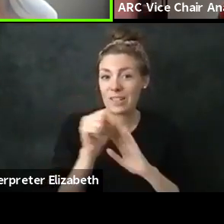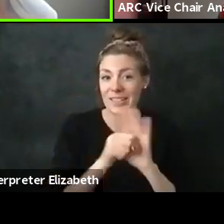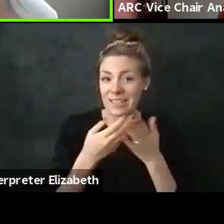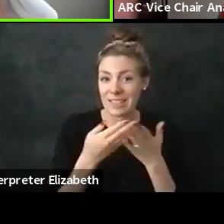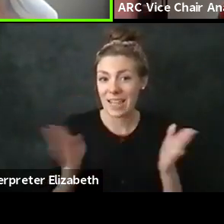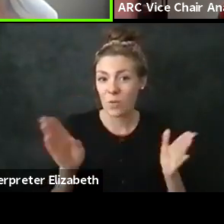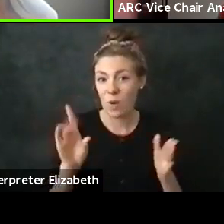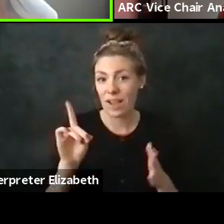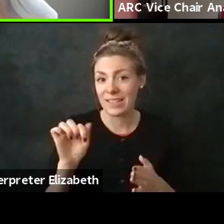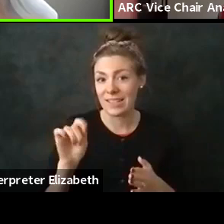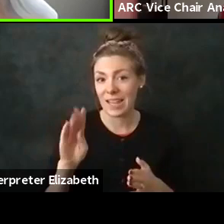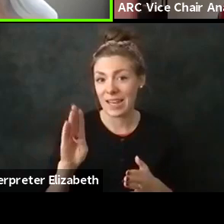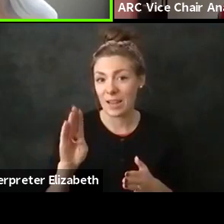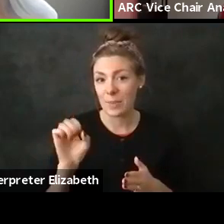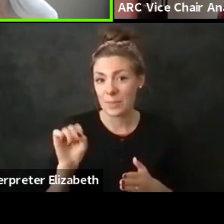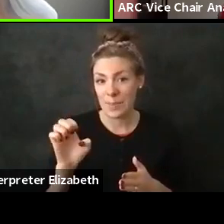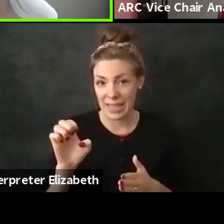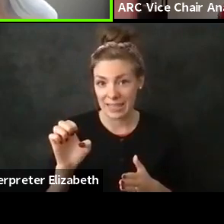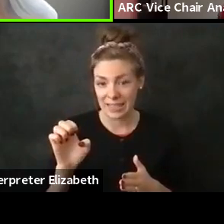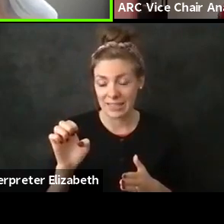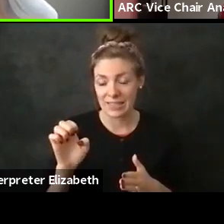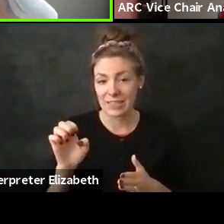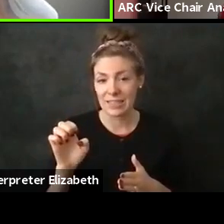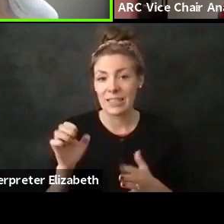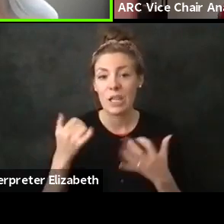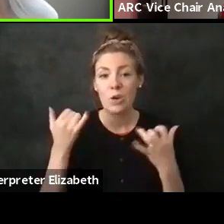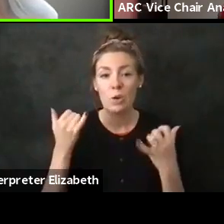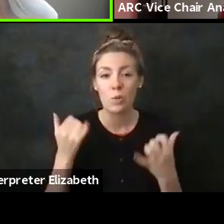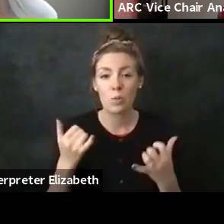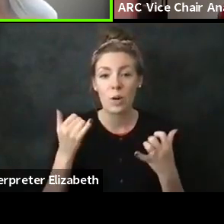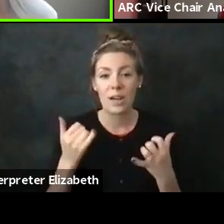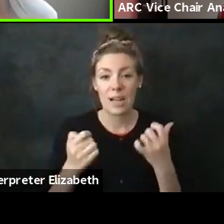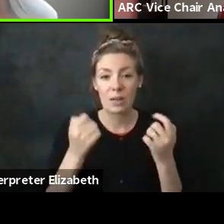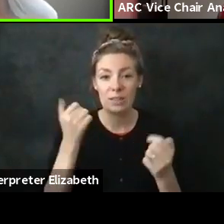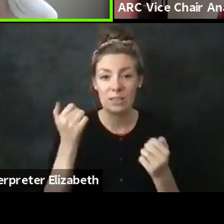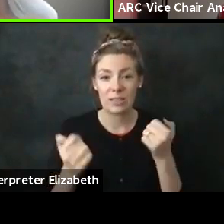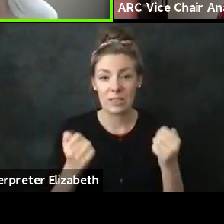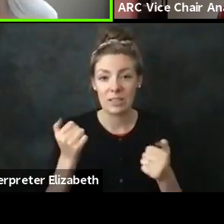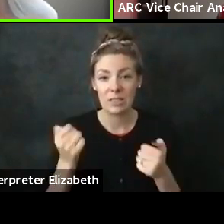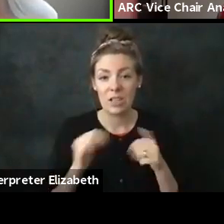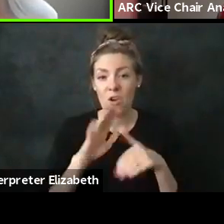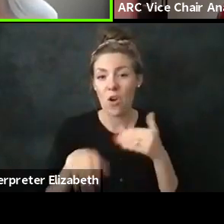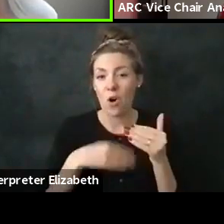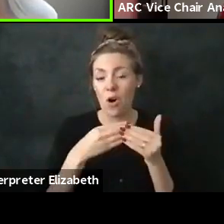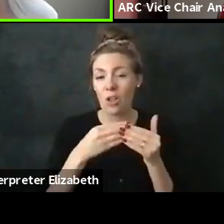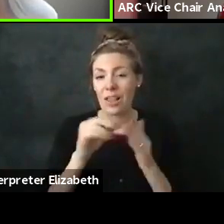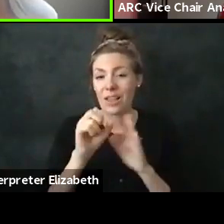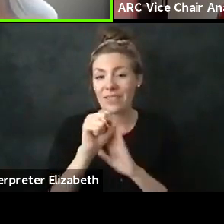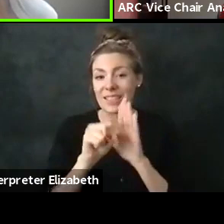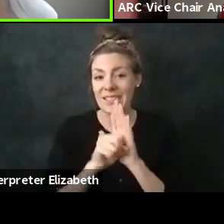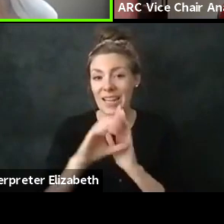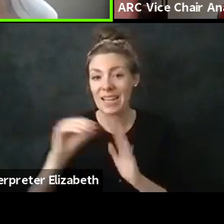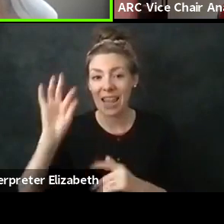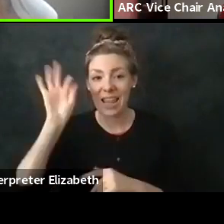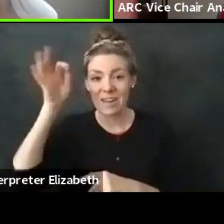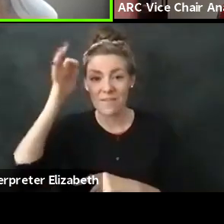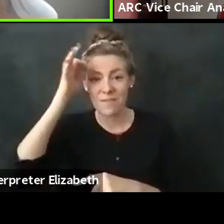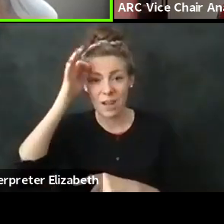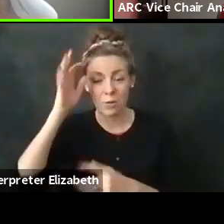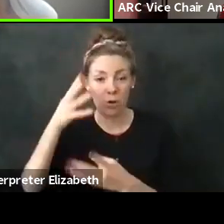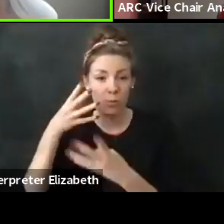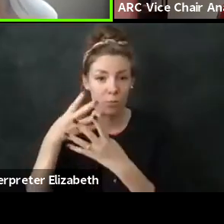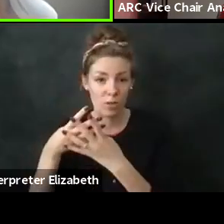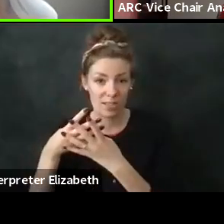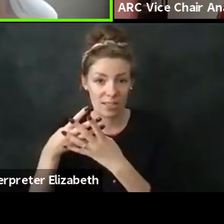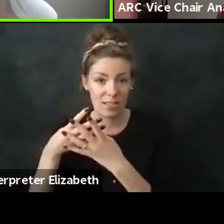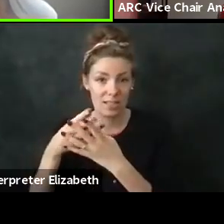database is zeroing out all of the state prisons and all the federal prisons and reassigning those